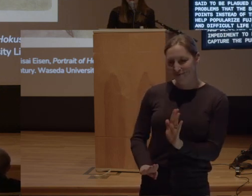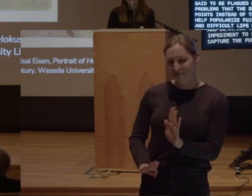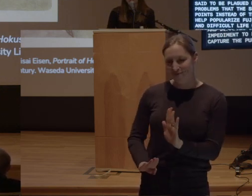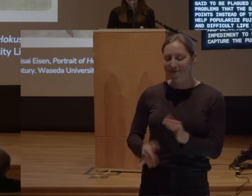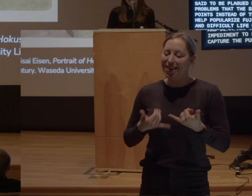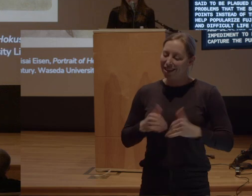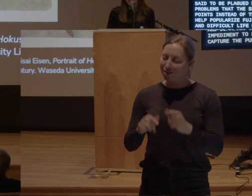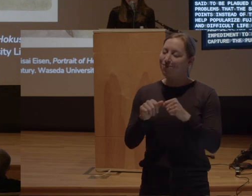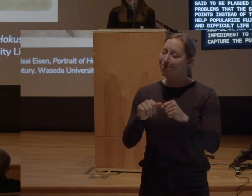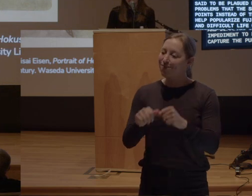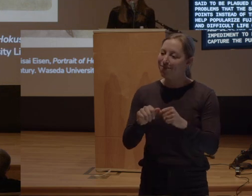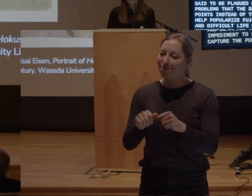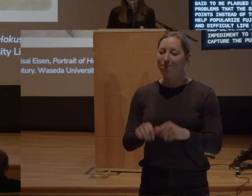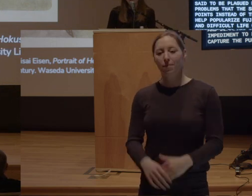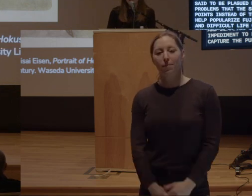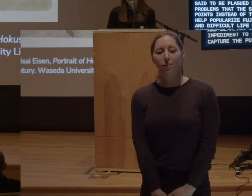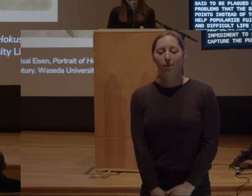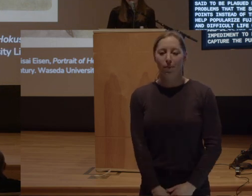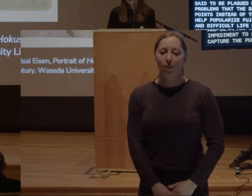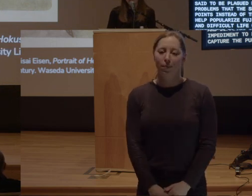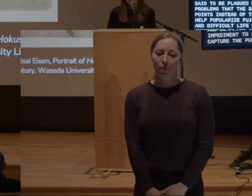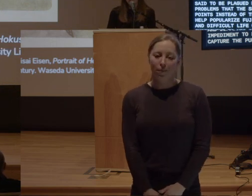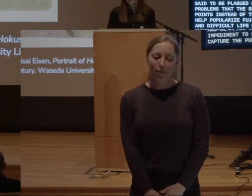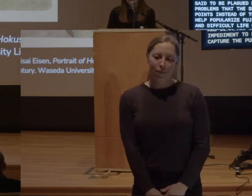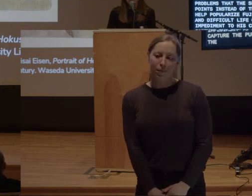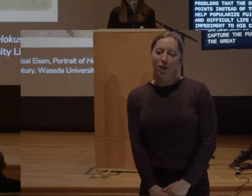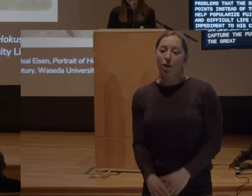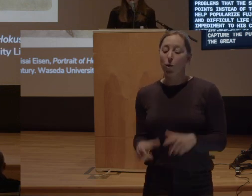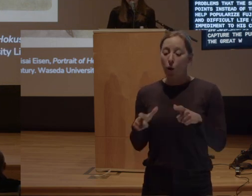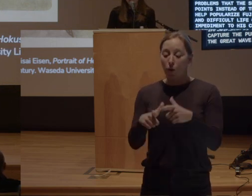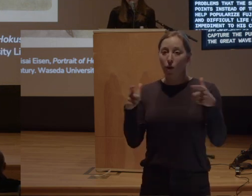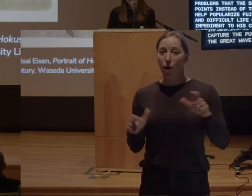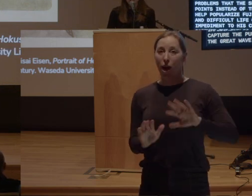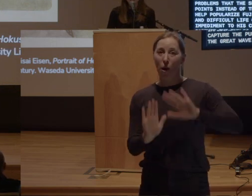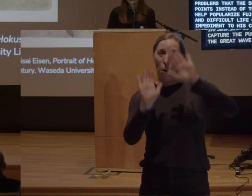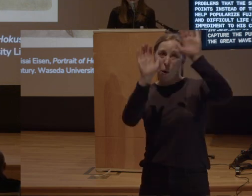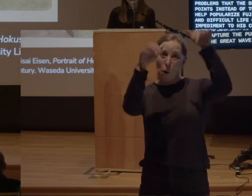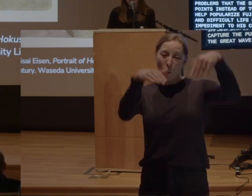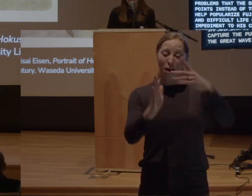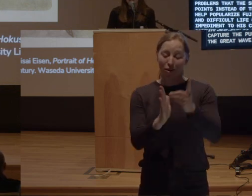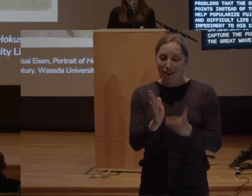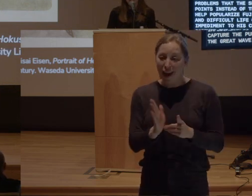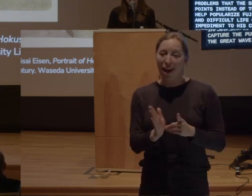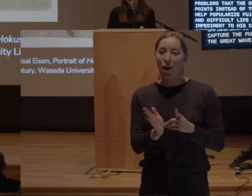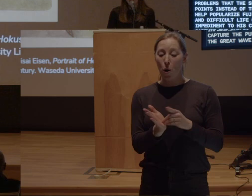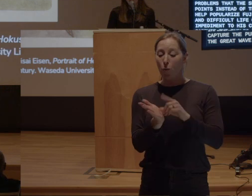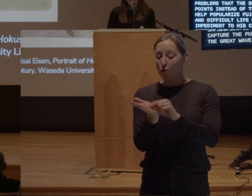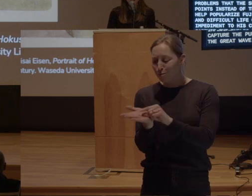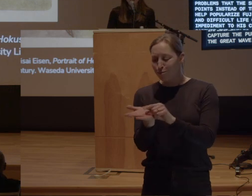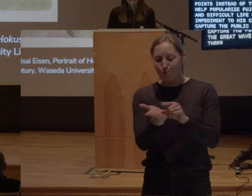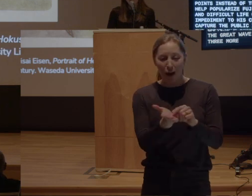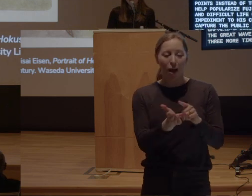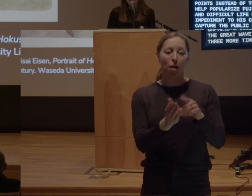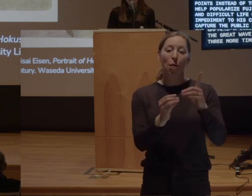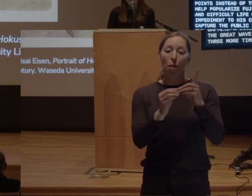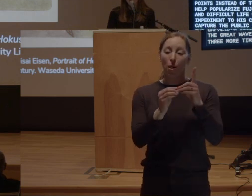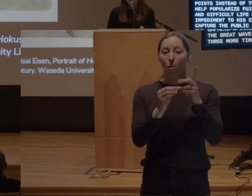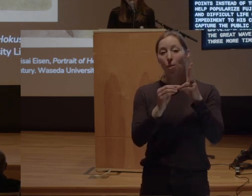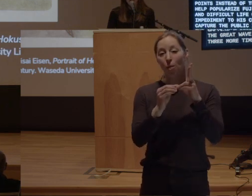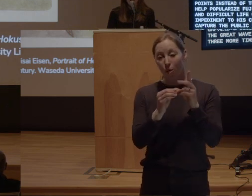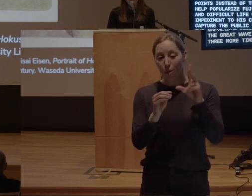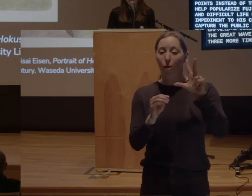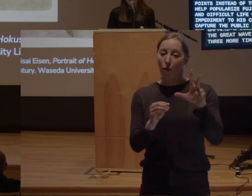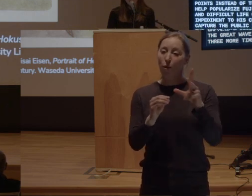imagination. It is thought that the Great Wave design was reprinted at least three more times after its